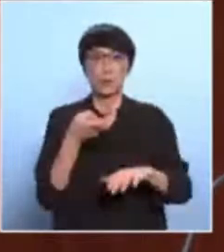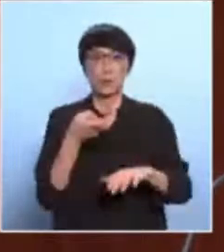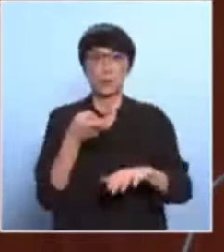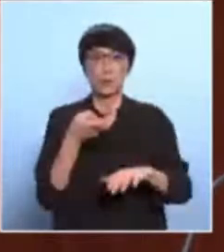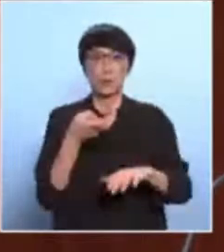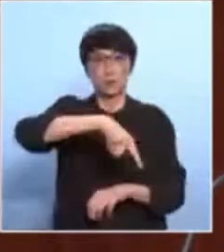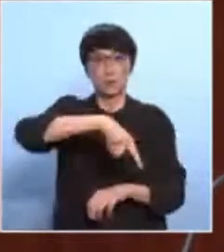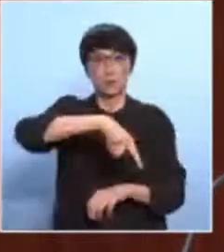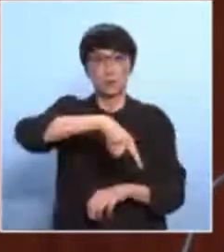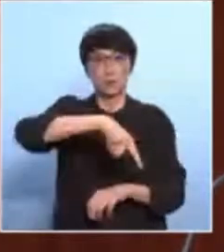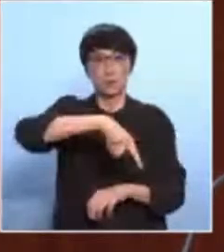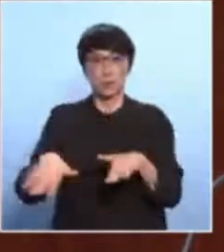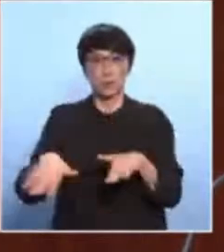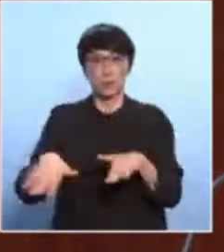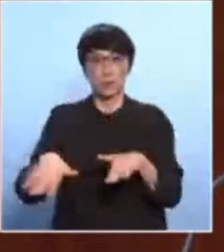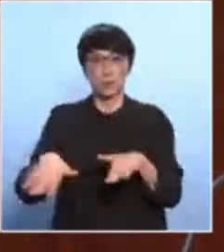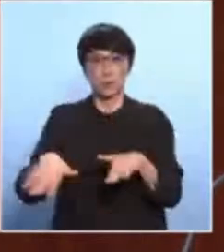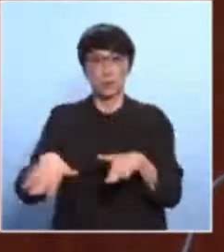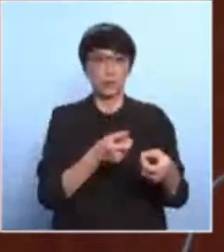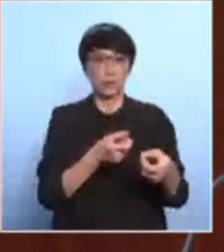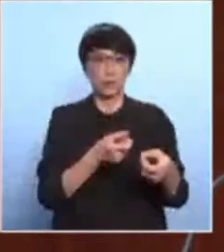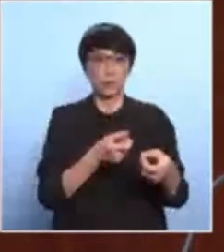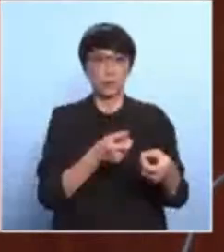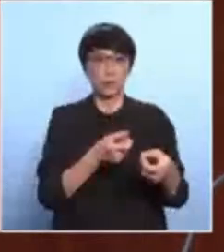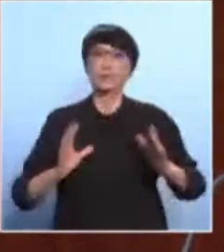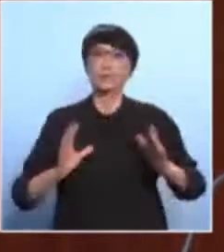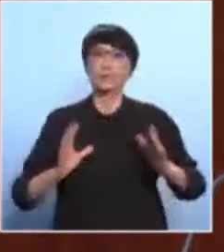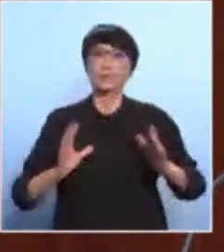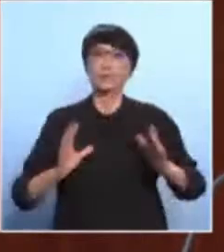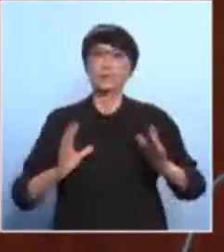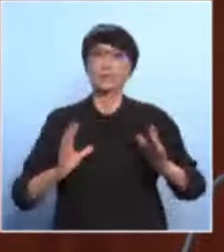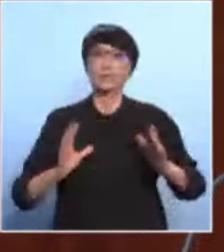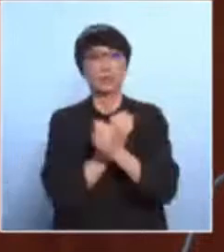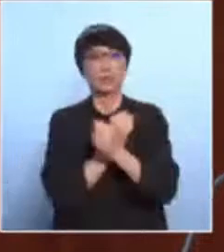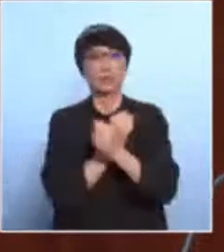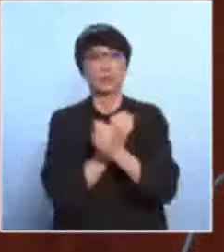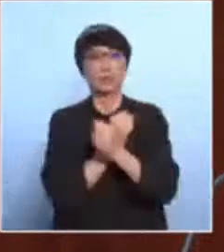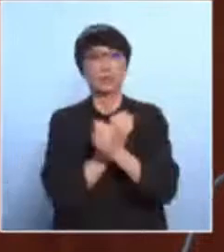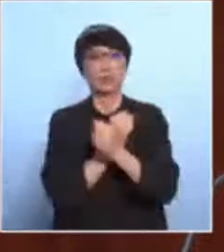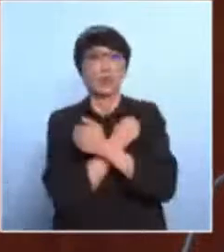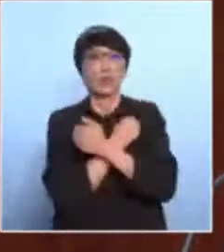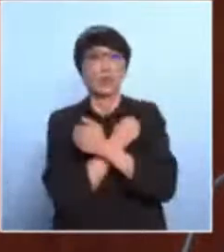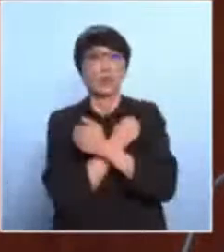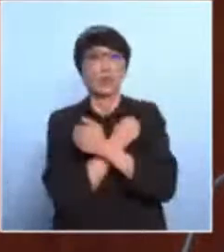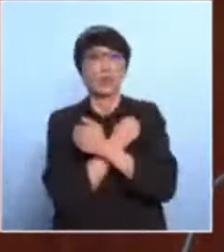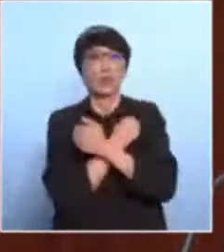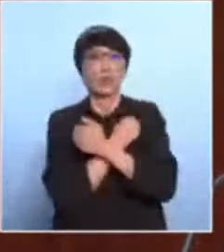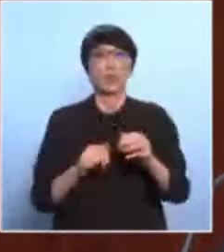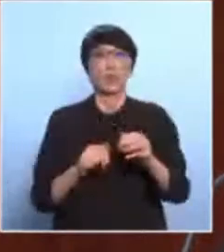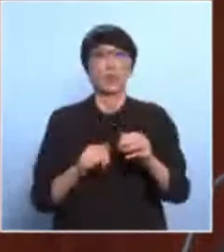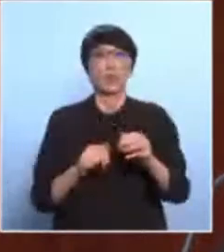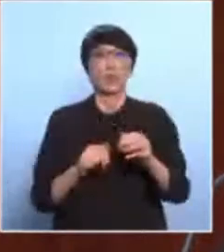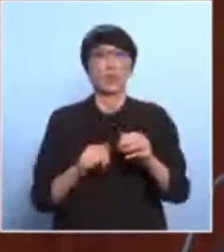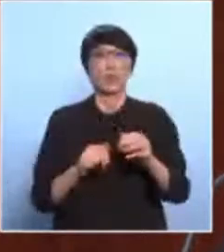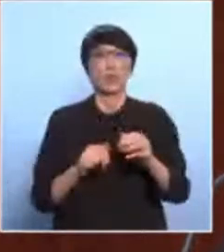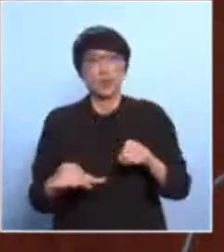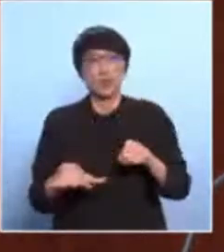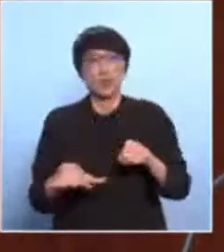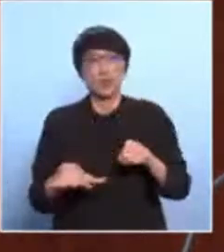optimize the use of the quarry site and shoreline to provide leisure and recreational facilities for island tourism.